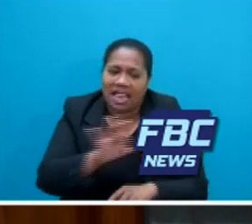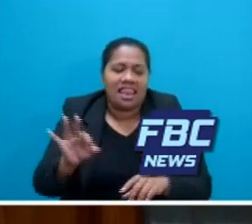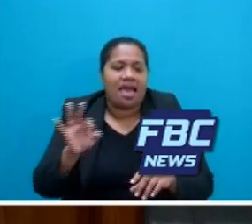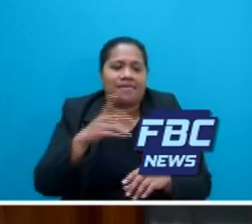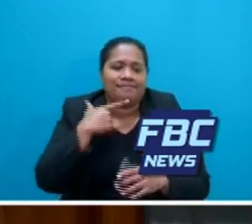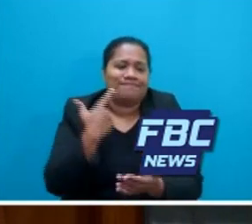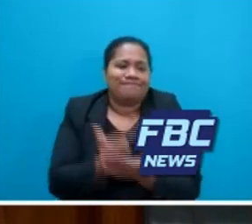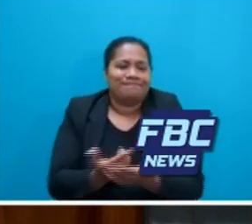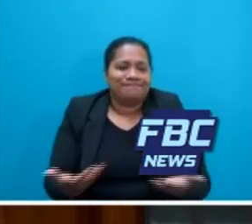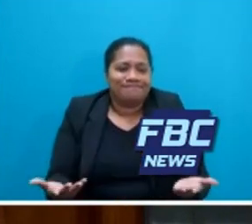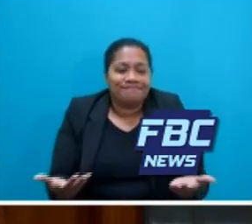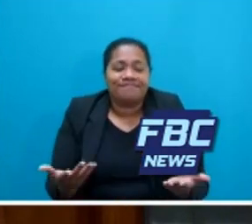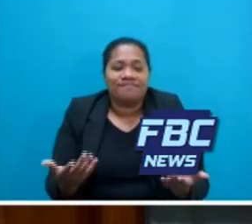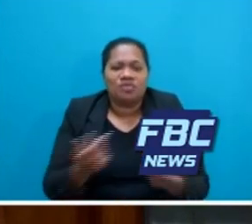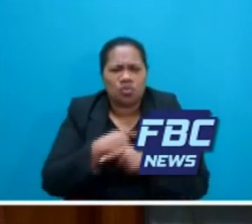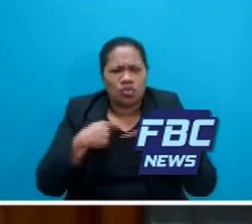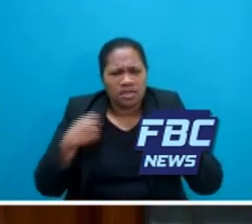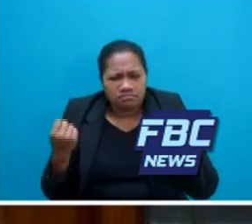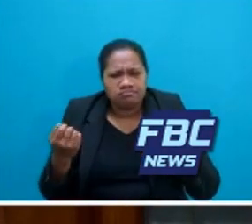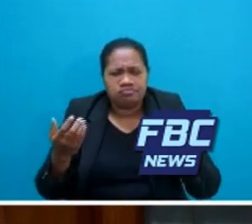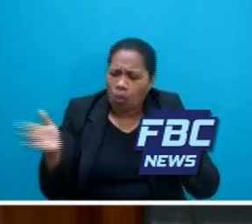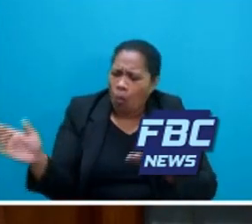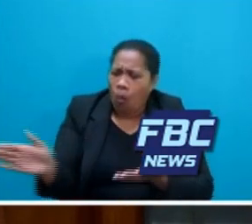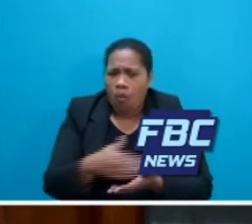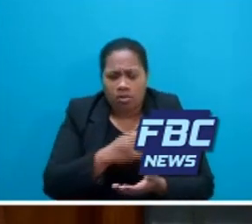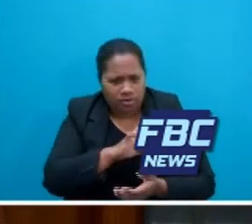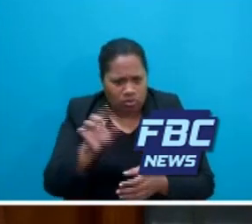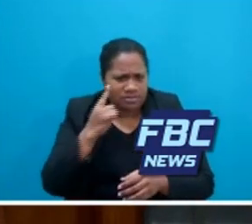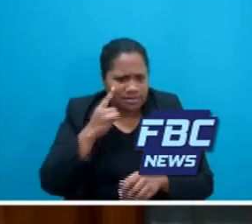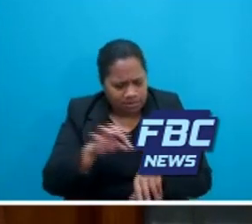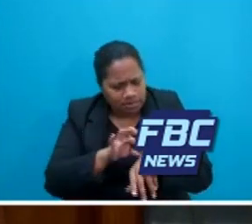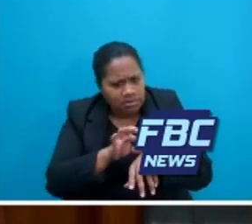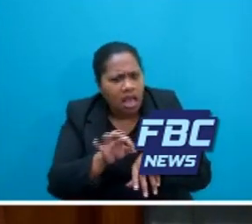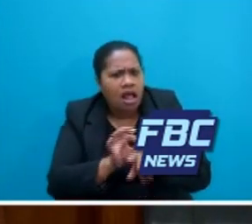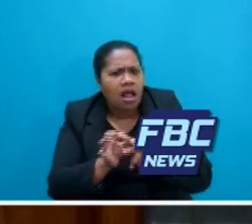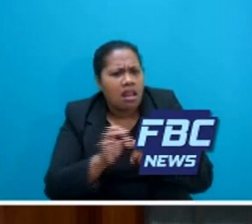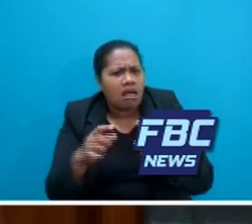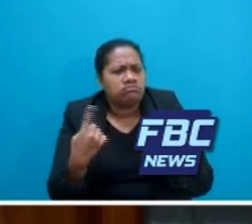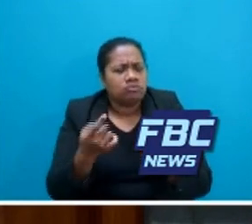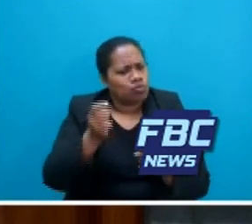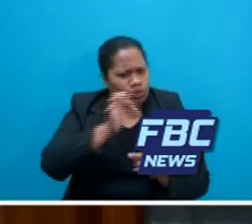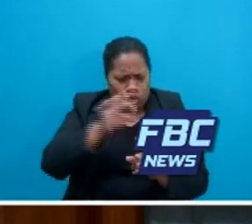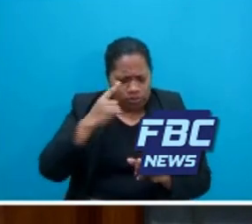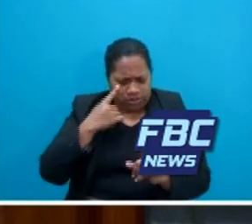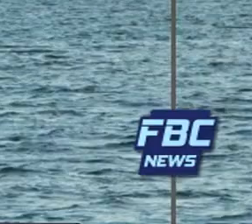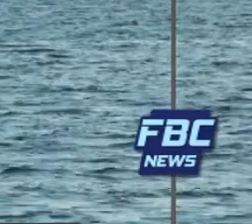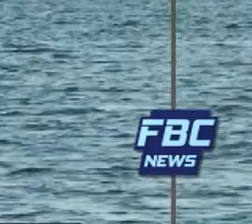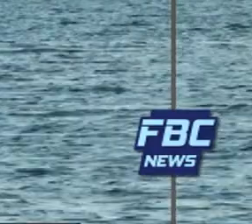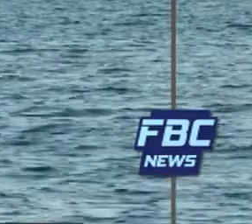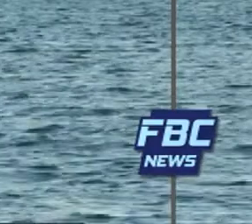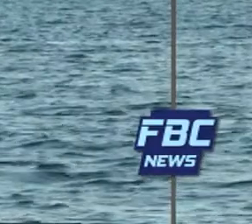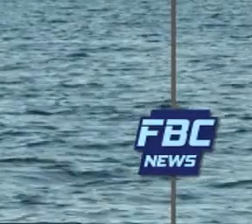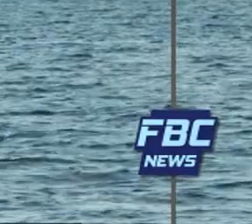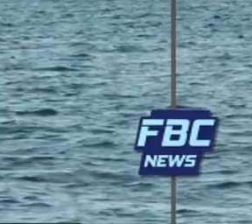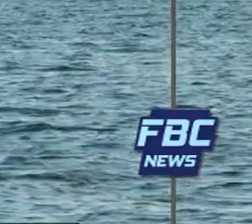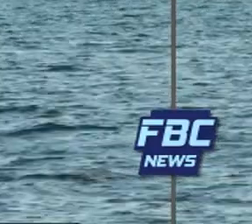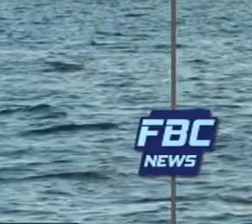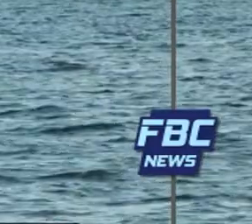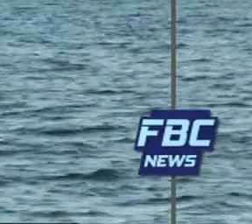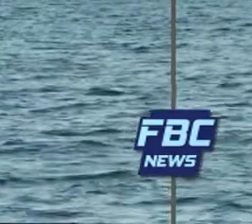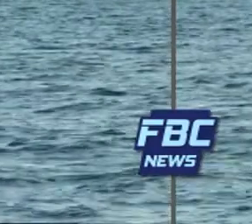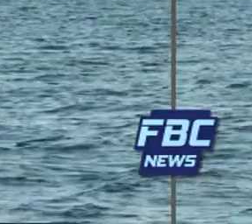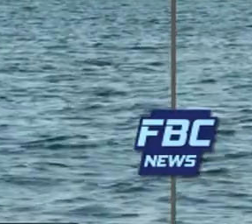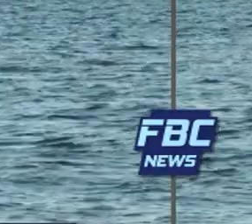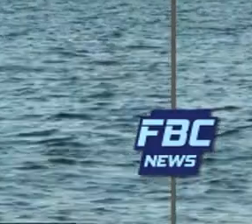provide for all. We don't look at skin color, we don't look at the background, we don't look at who they are related to. The government will